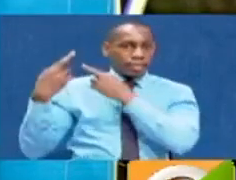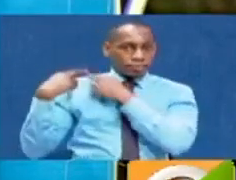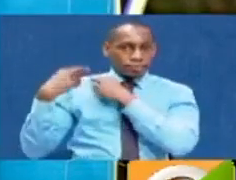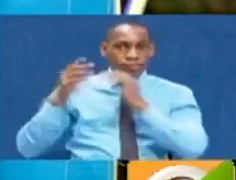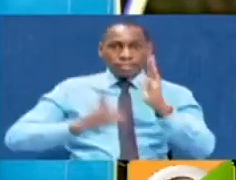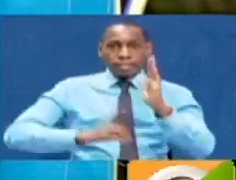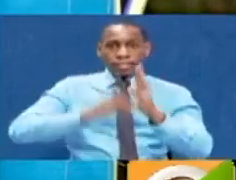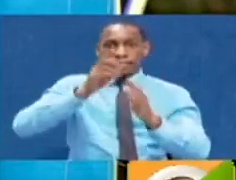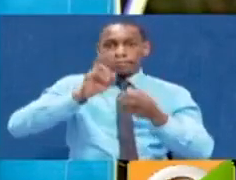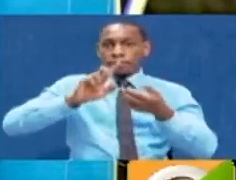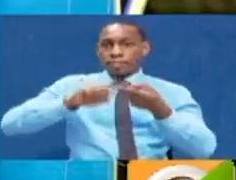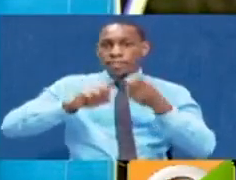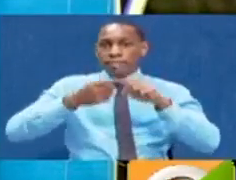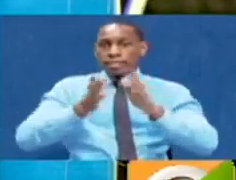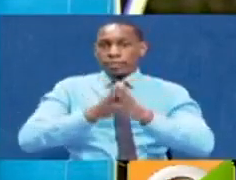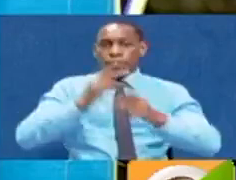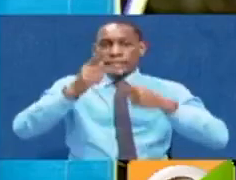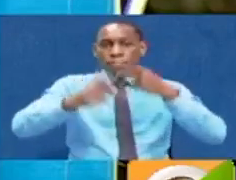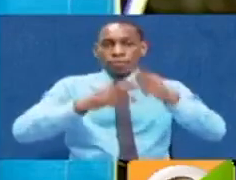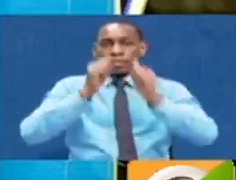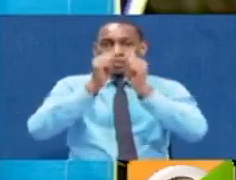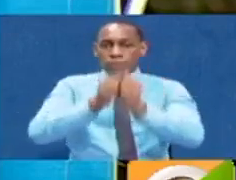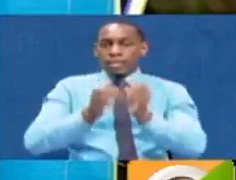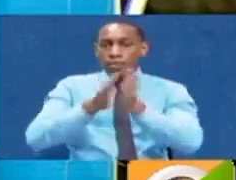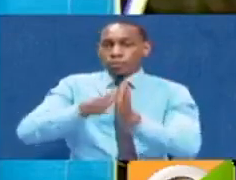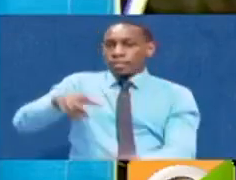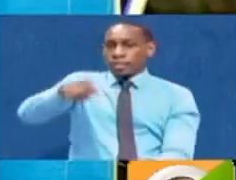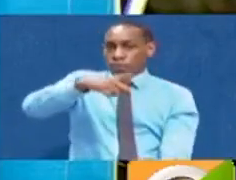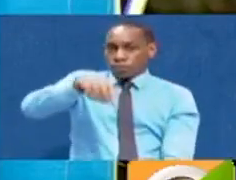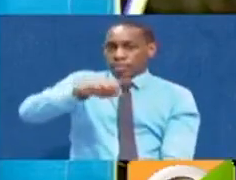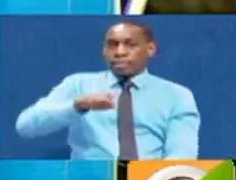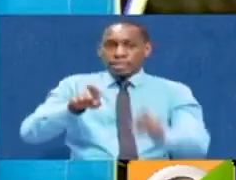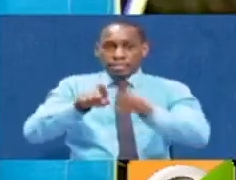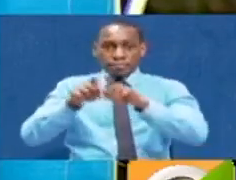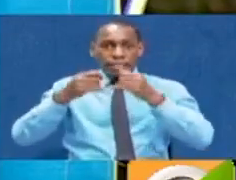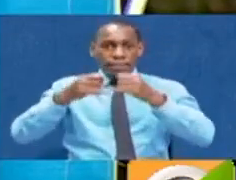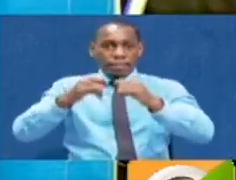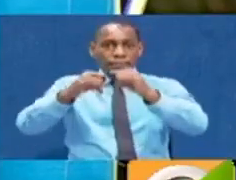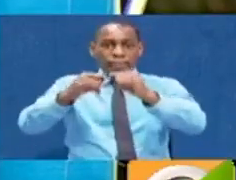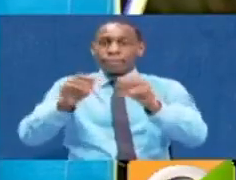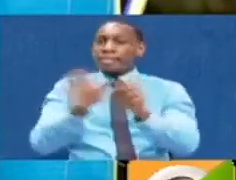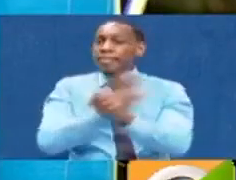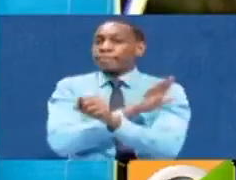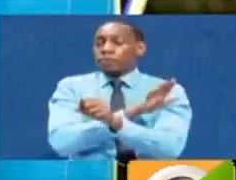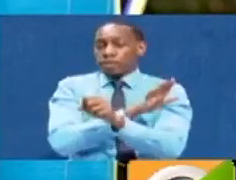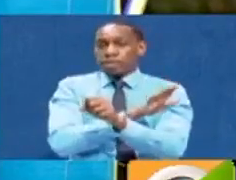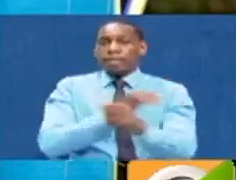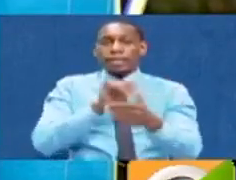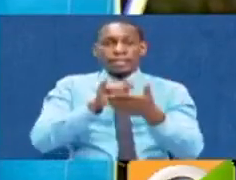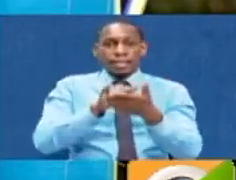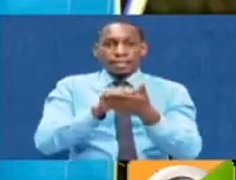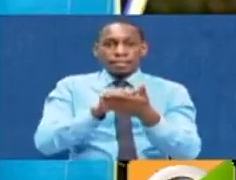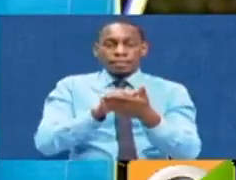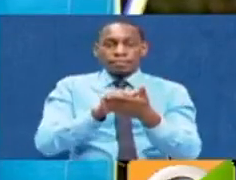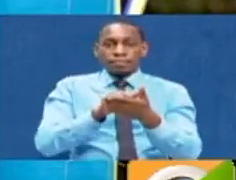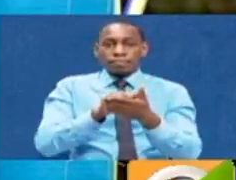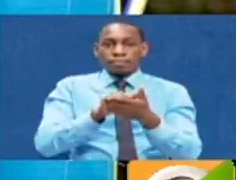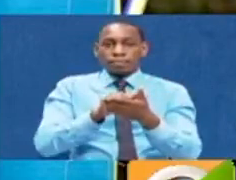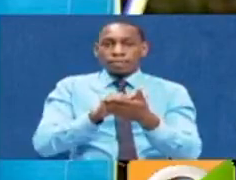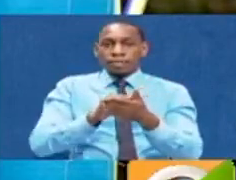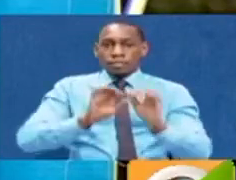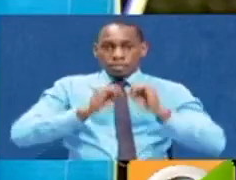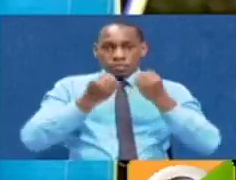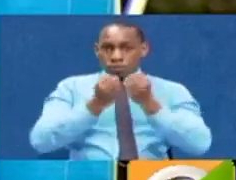of developing standards and protocols together with us and implementing them to the letter, ensuring that there's a bit of